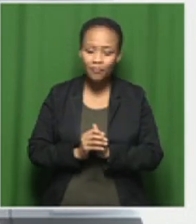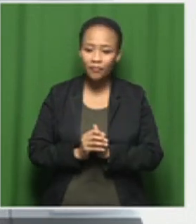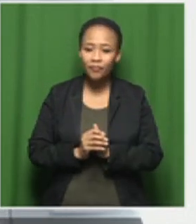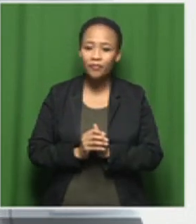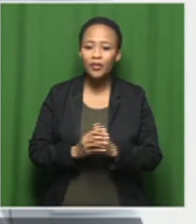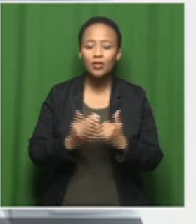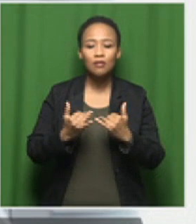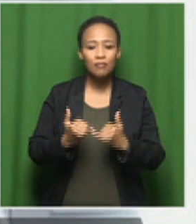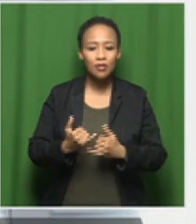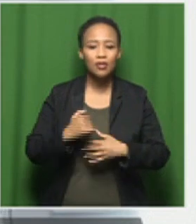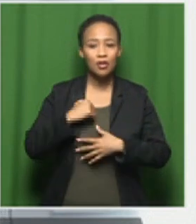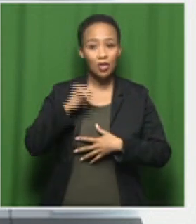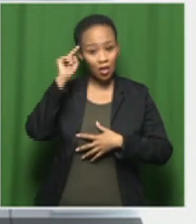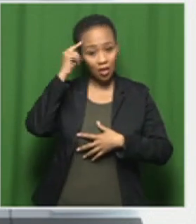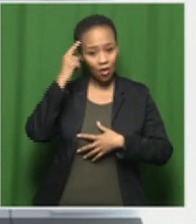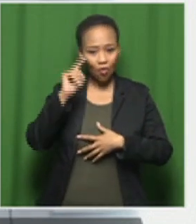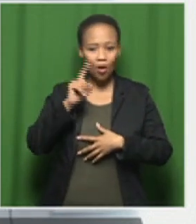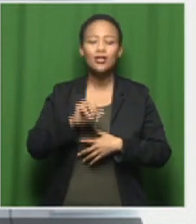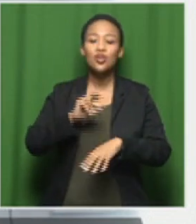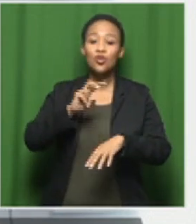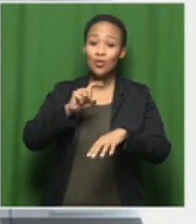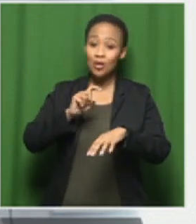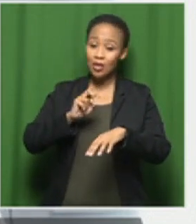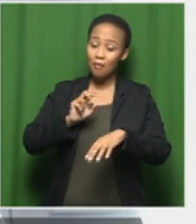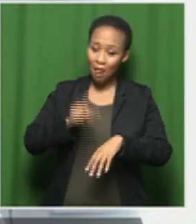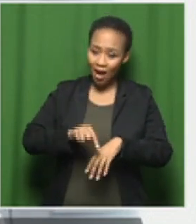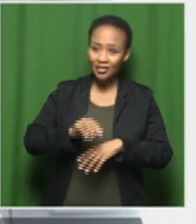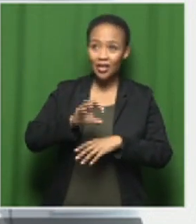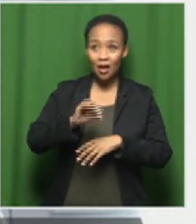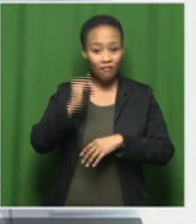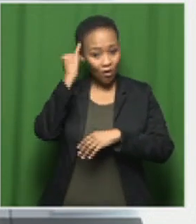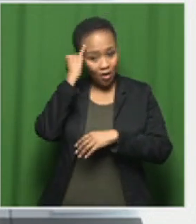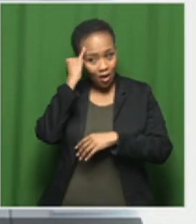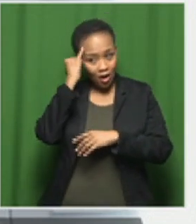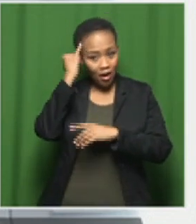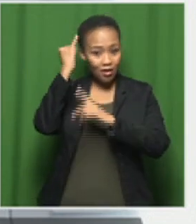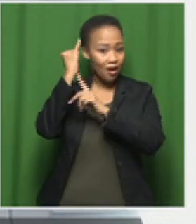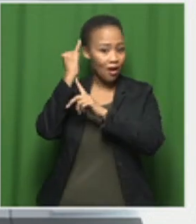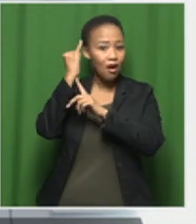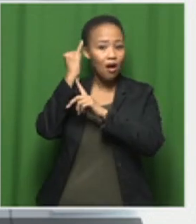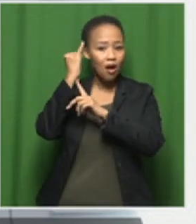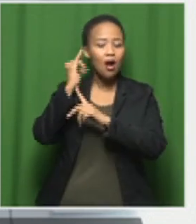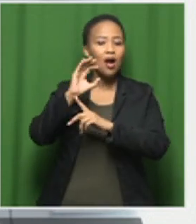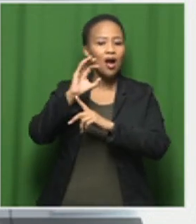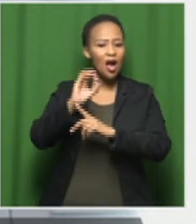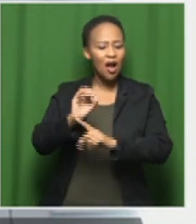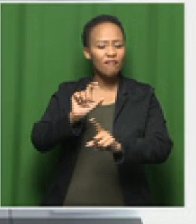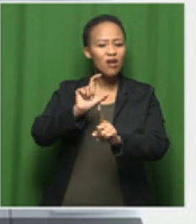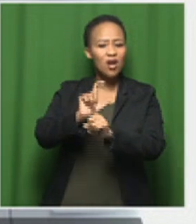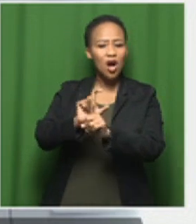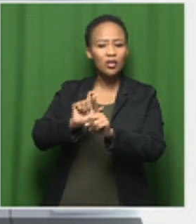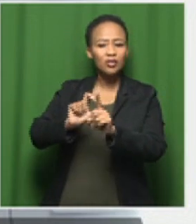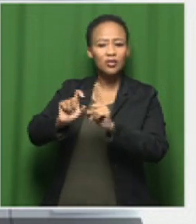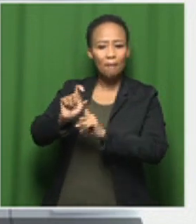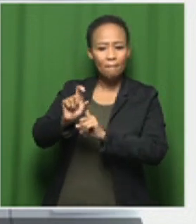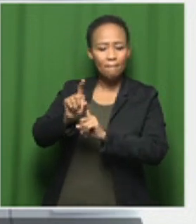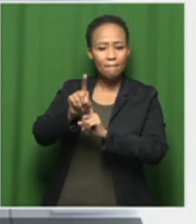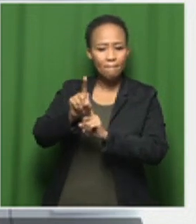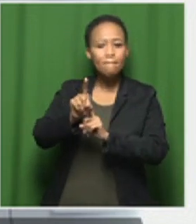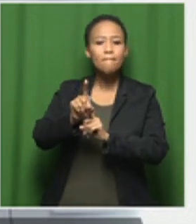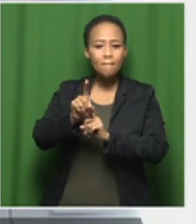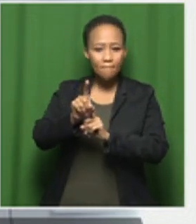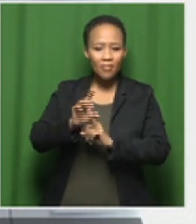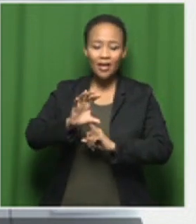warrants creative exploration, this idea of a centuries-old custom that brings into union